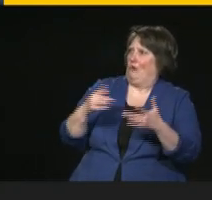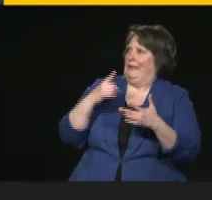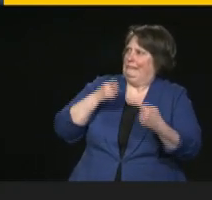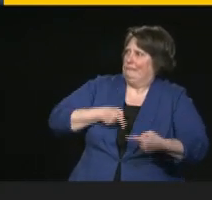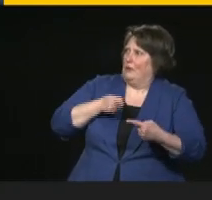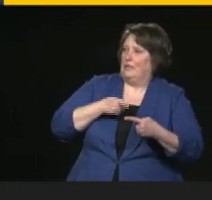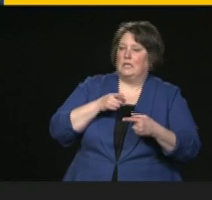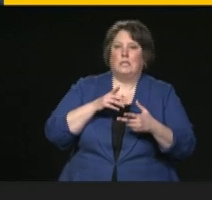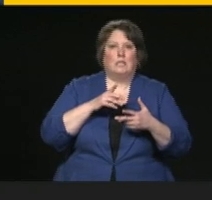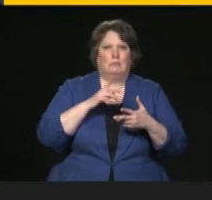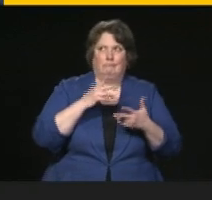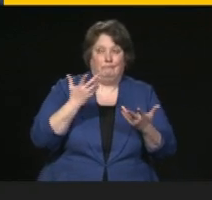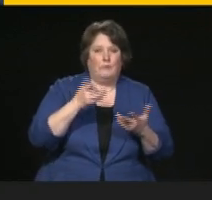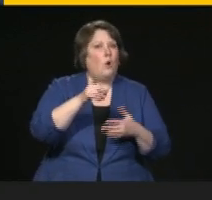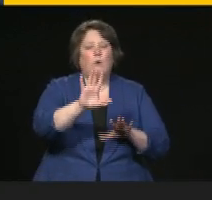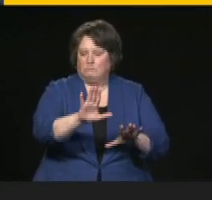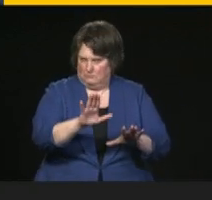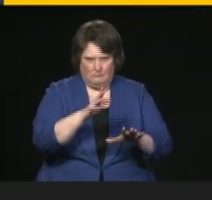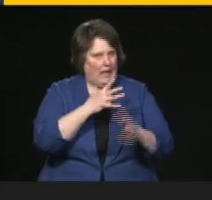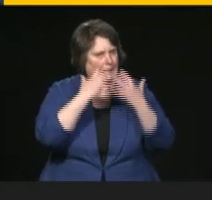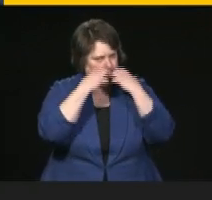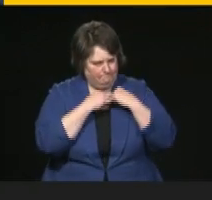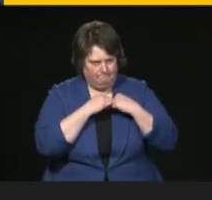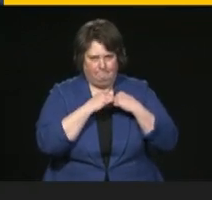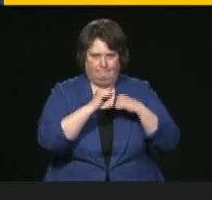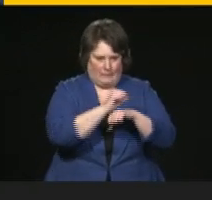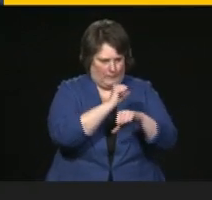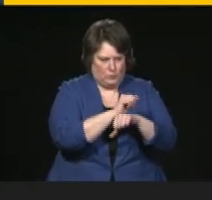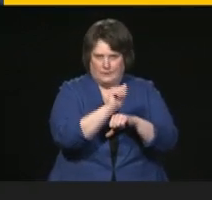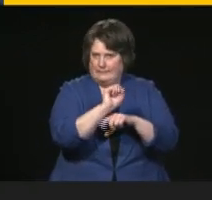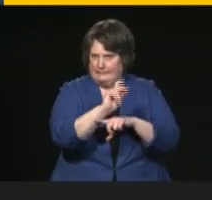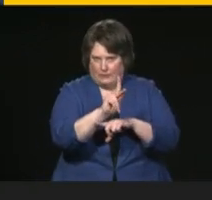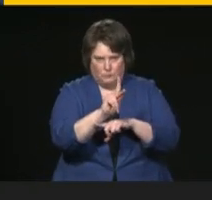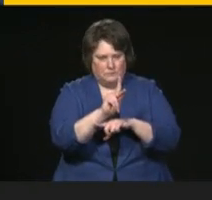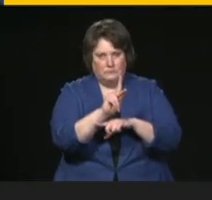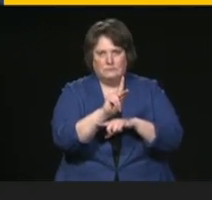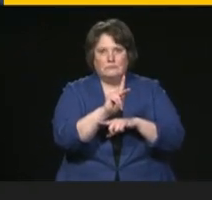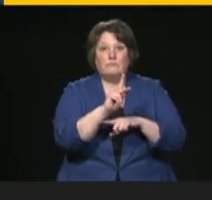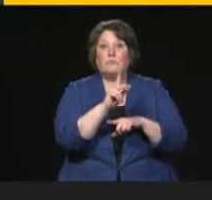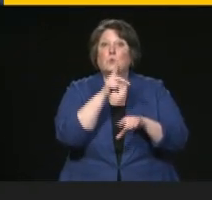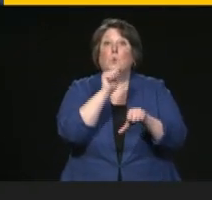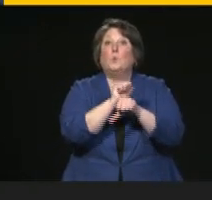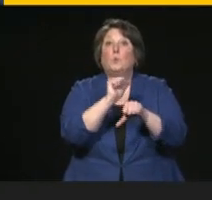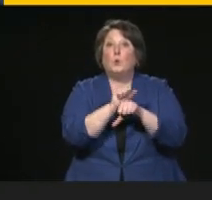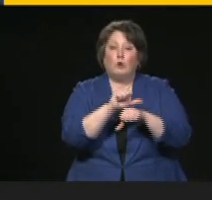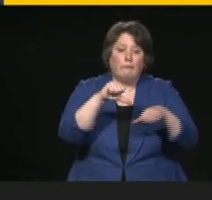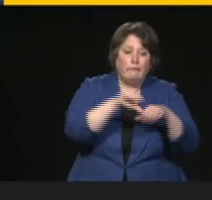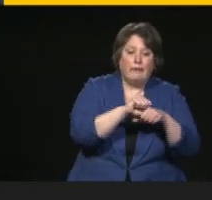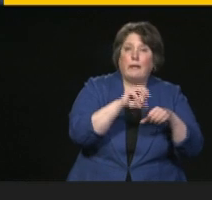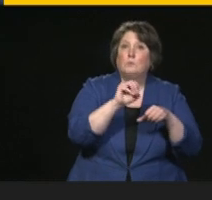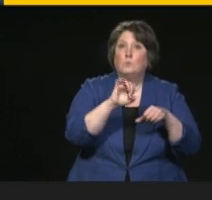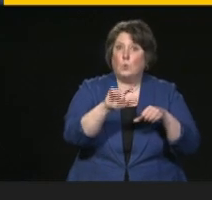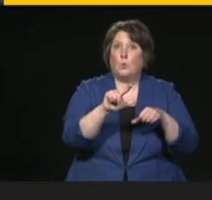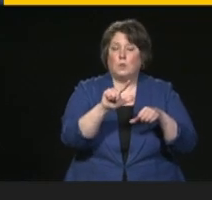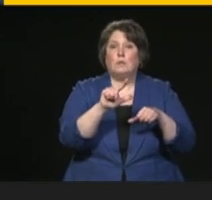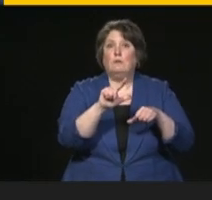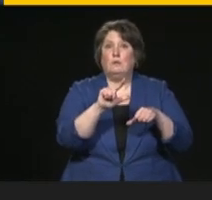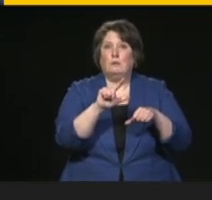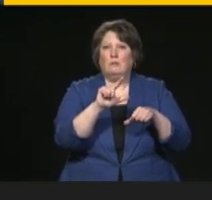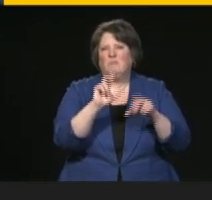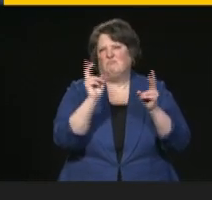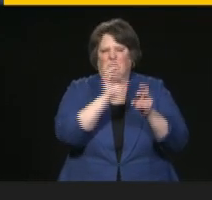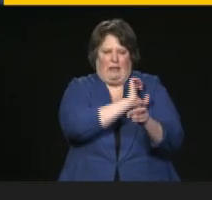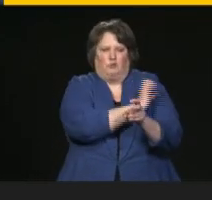by saying we recognize that the impacts for many people working in the energy sector in Alberta